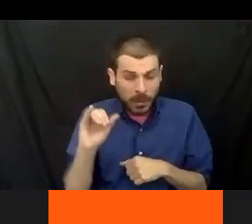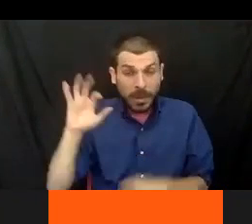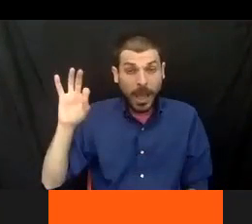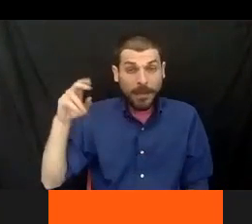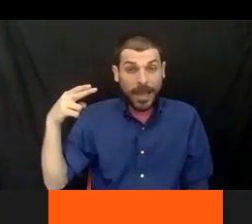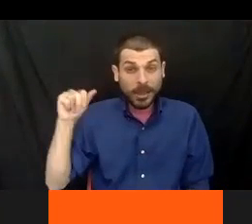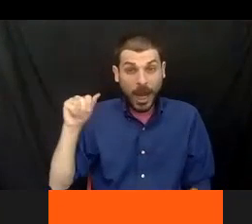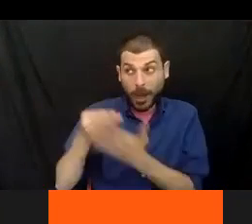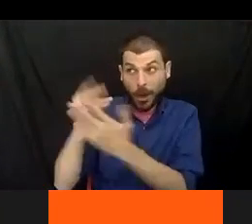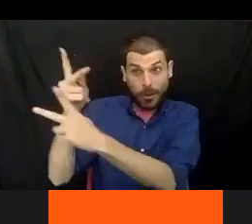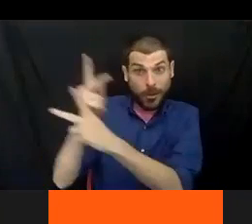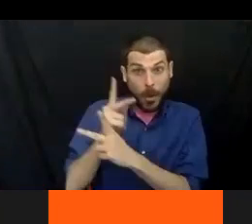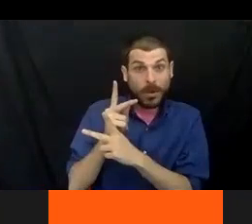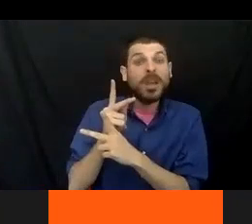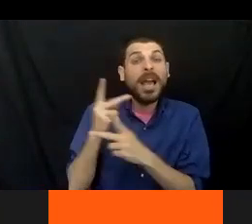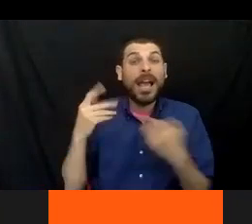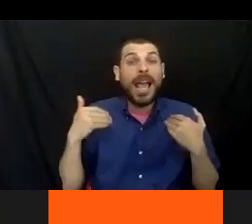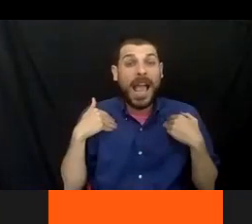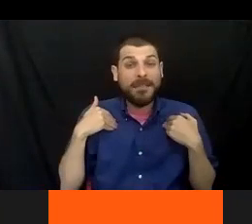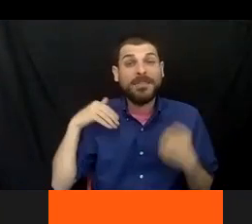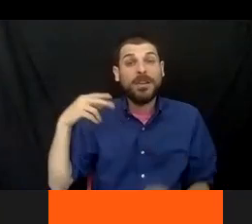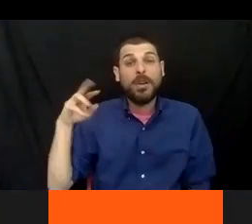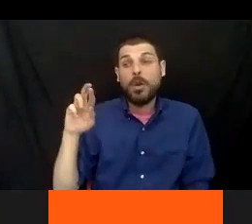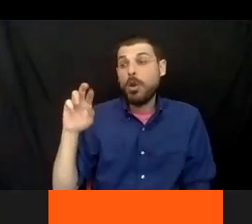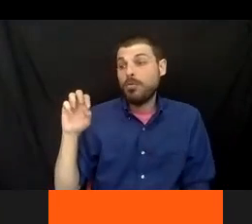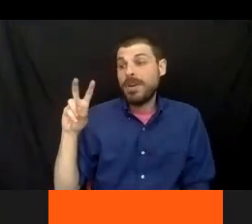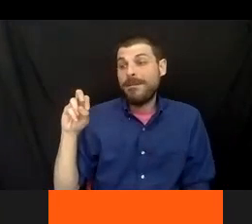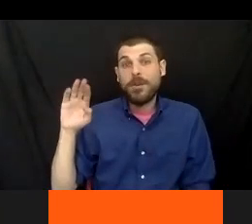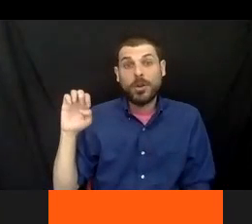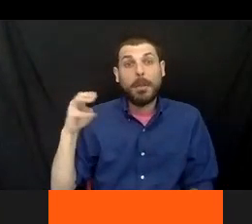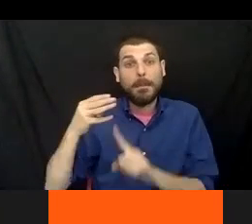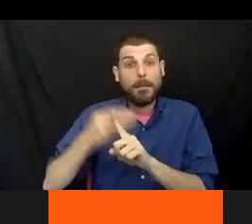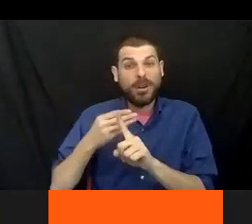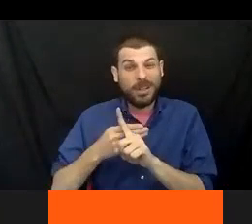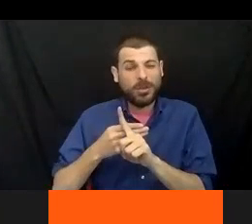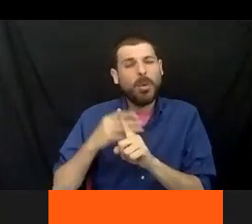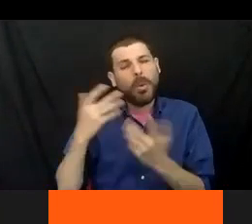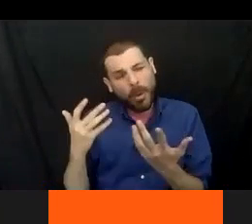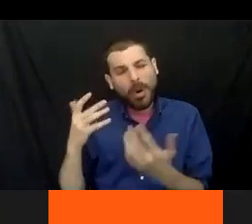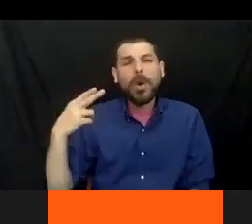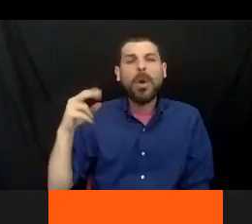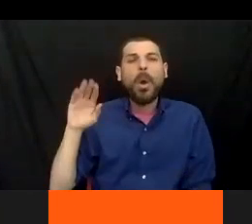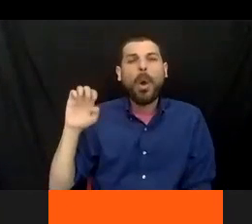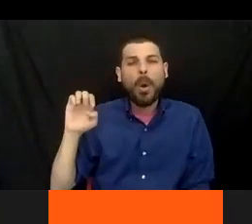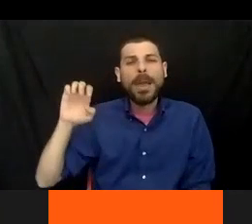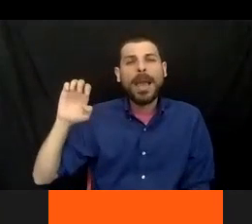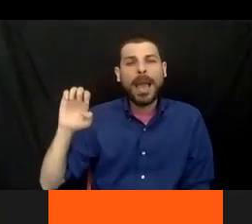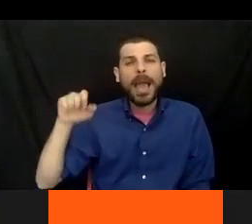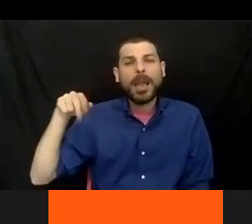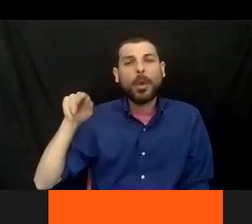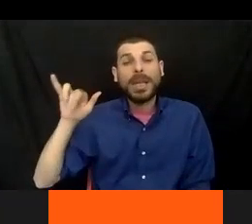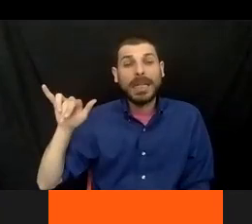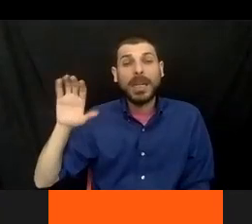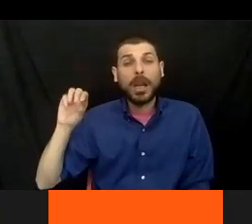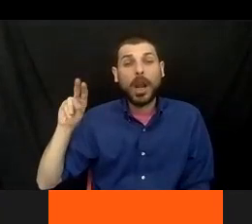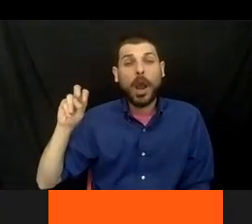common type of reverse mortgage, which also is known as a home equity conversion mortgage. And they usually say home